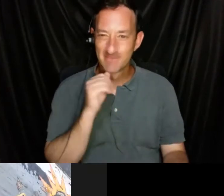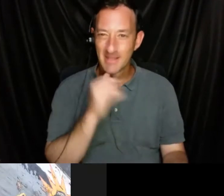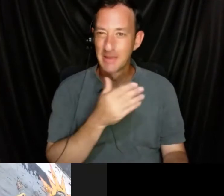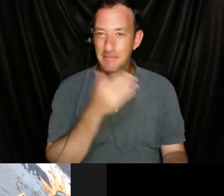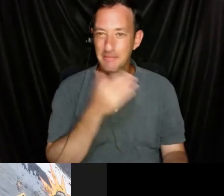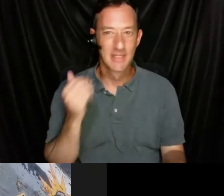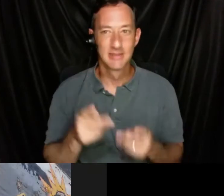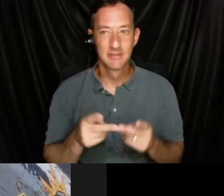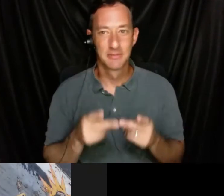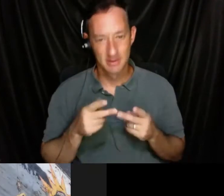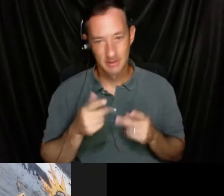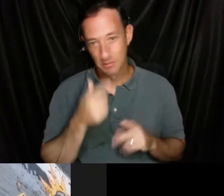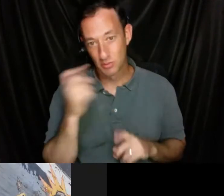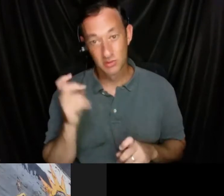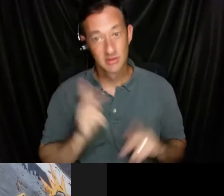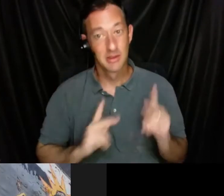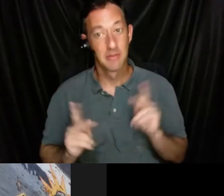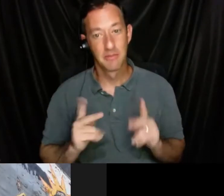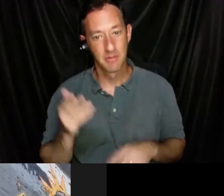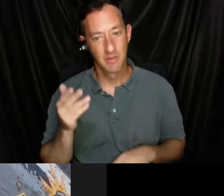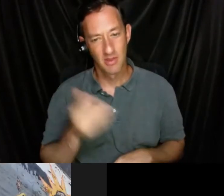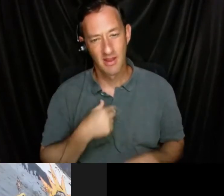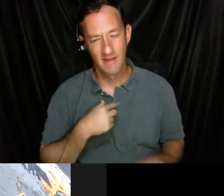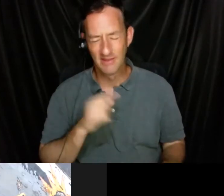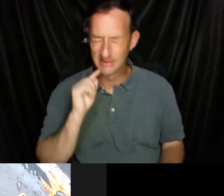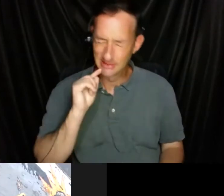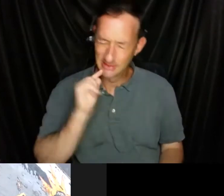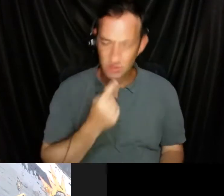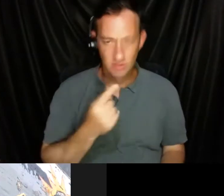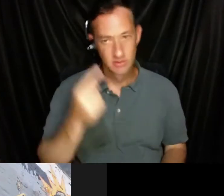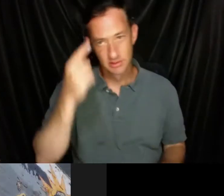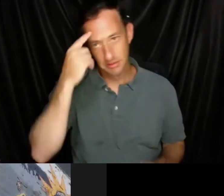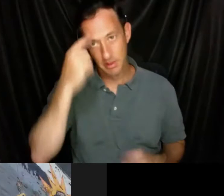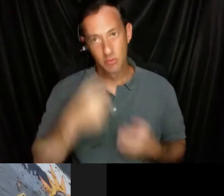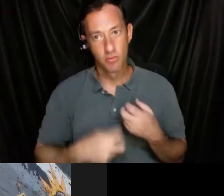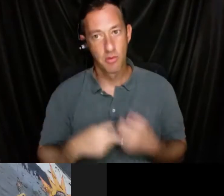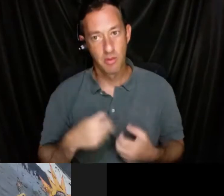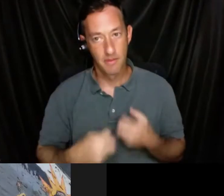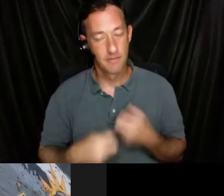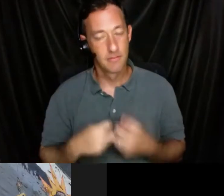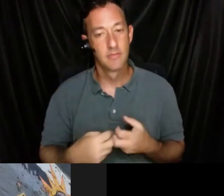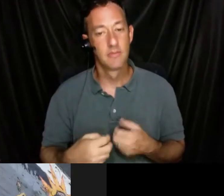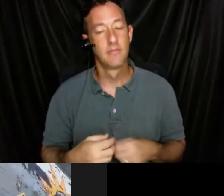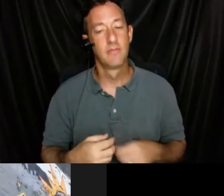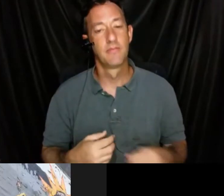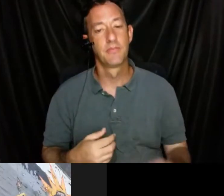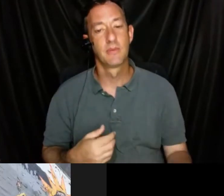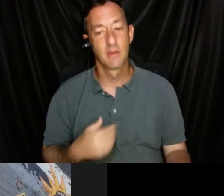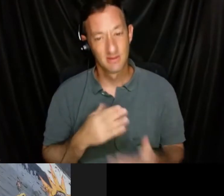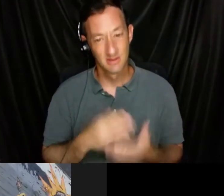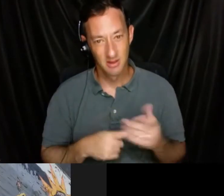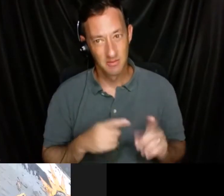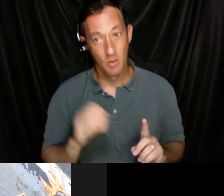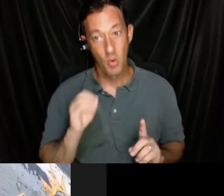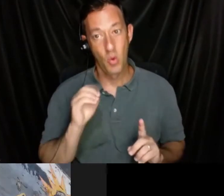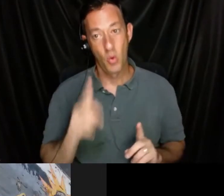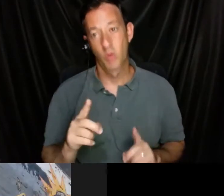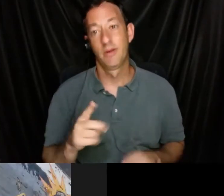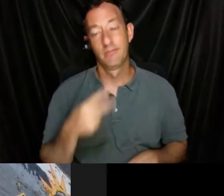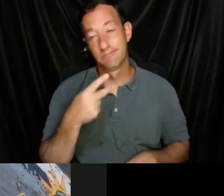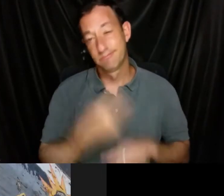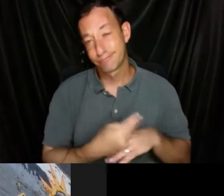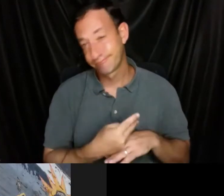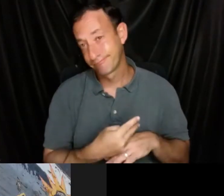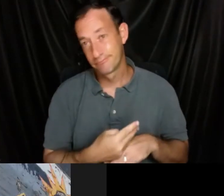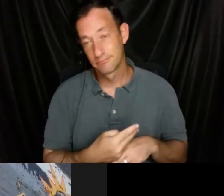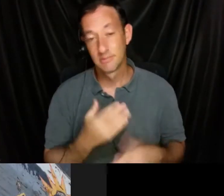places to be because there are people there that have serious mental problems. There are people that are ODing in there. There are people that